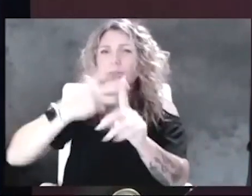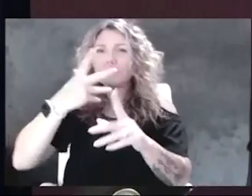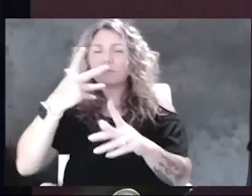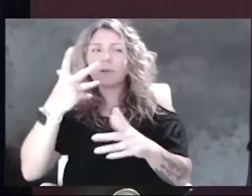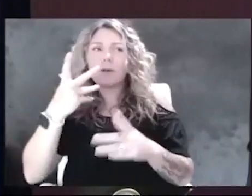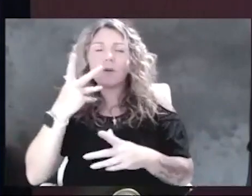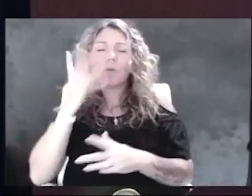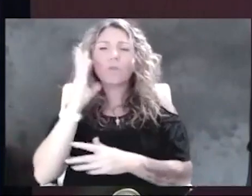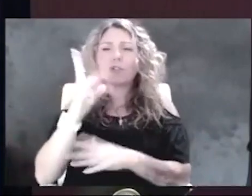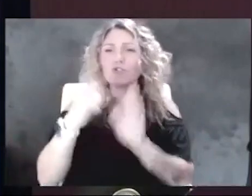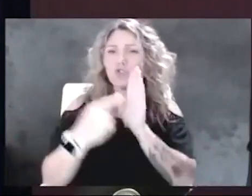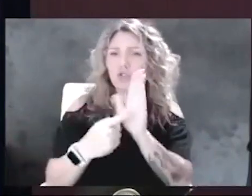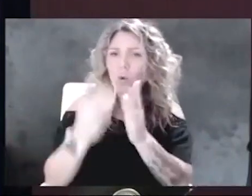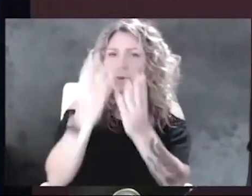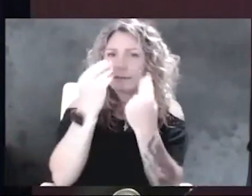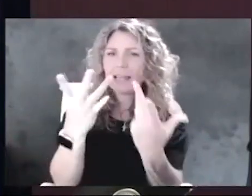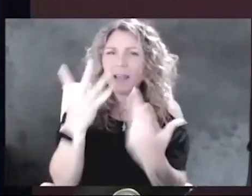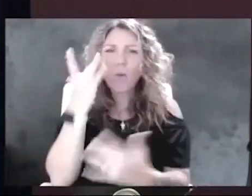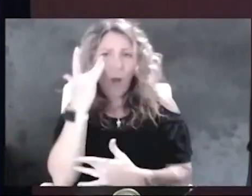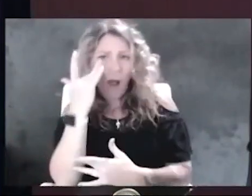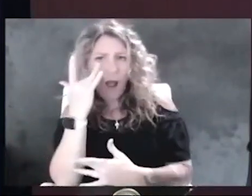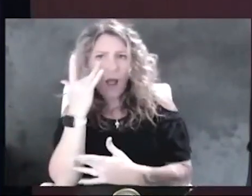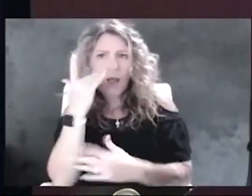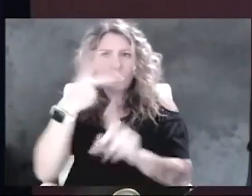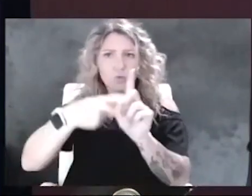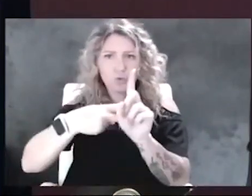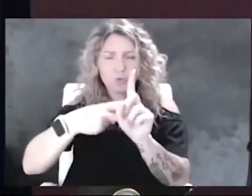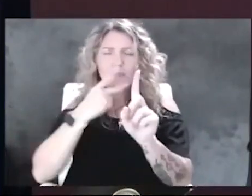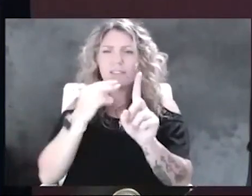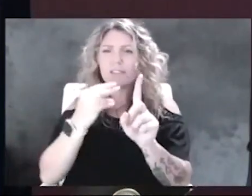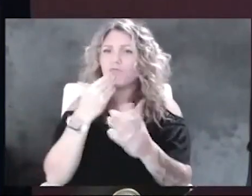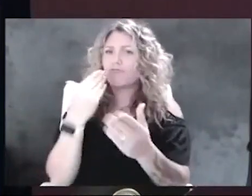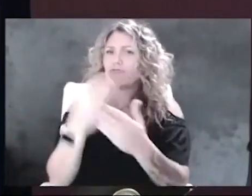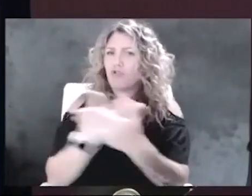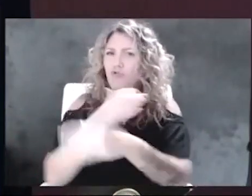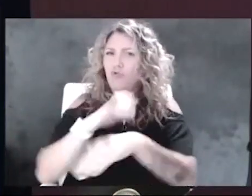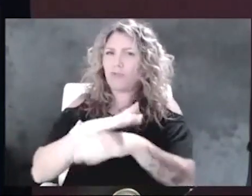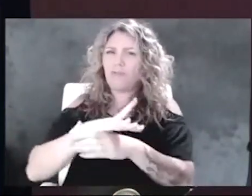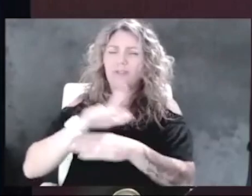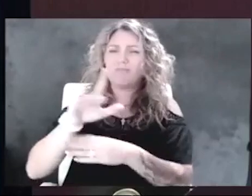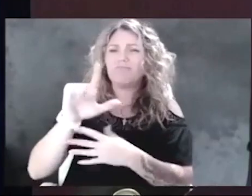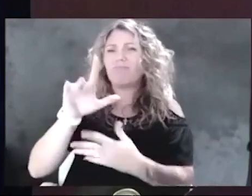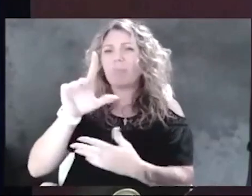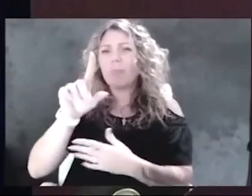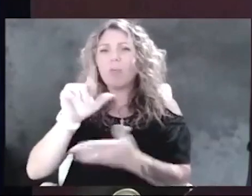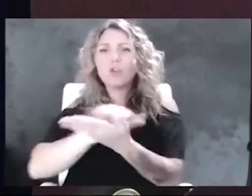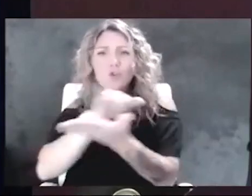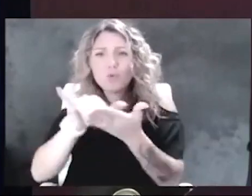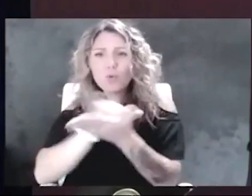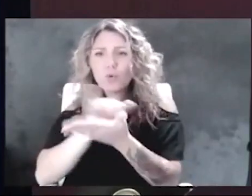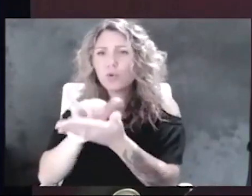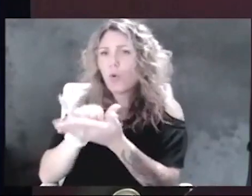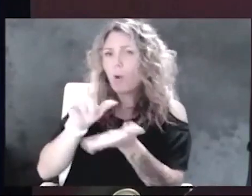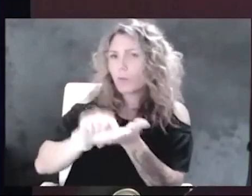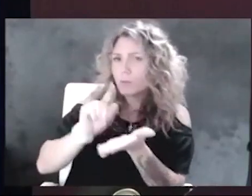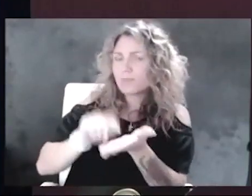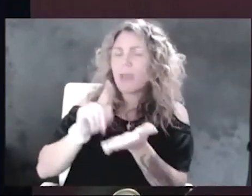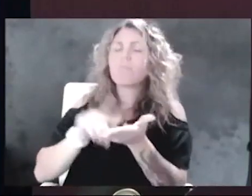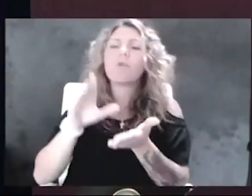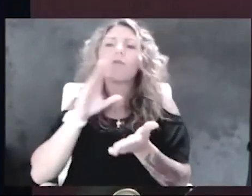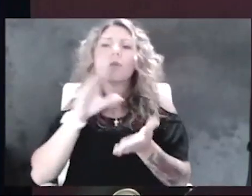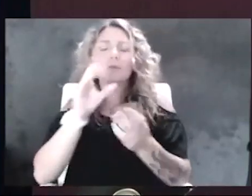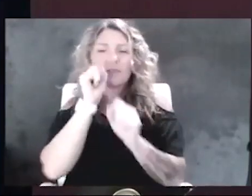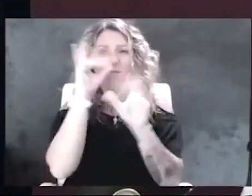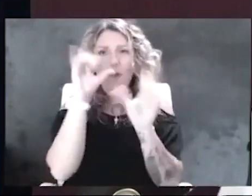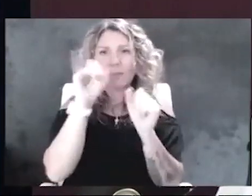that tomorrow. There's a nice article published, I think, in the New York Times, and reference some stuff coming out of the CDC and some other places about it. Pretty fascinating. And we'll show some of those curves